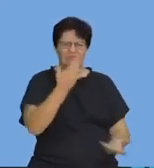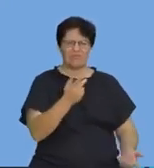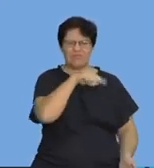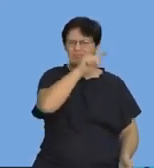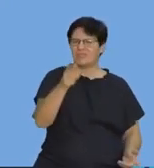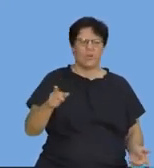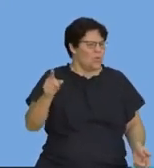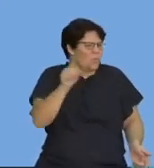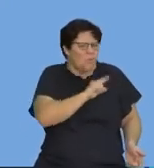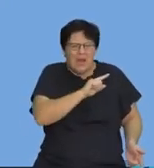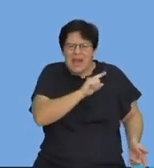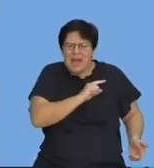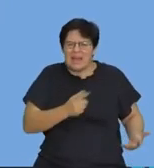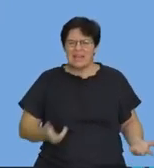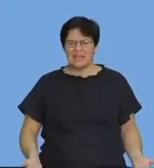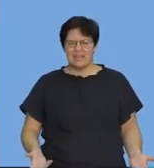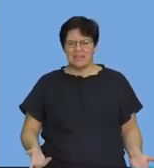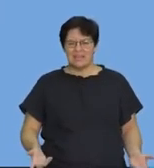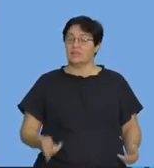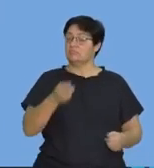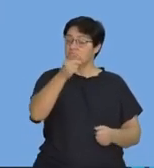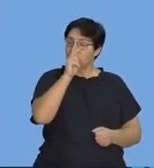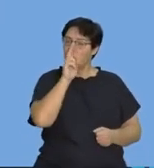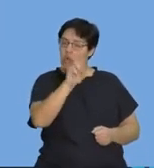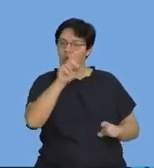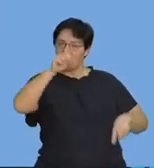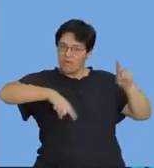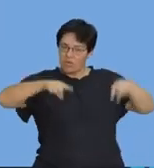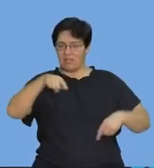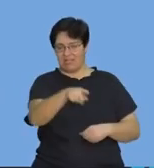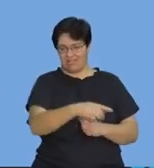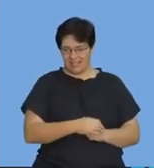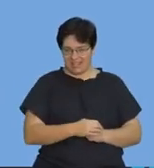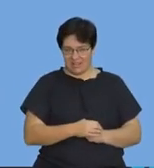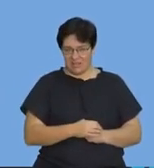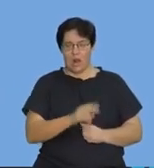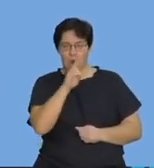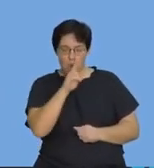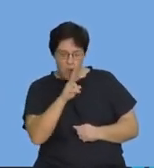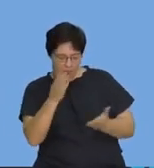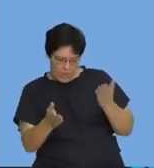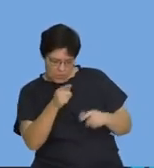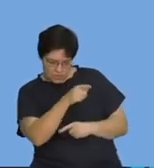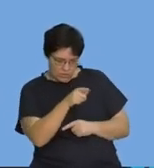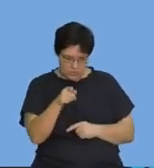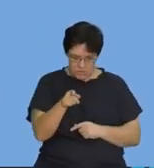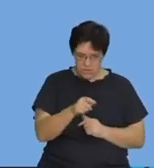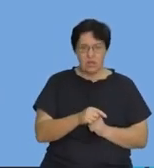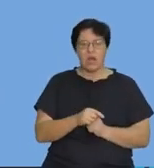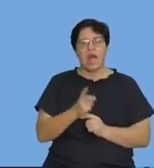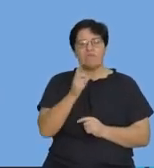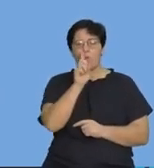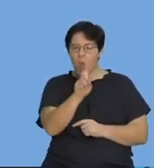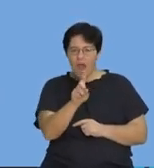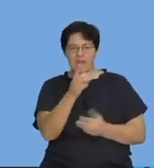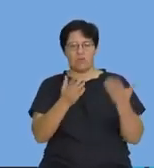troubling yourself like this? Just look at the variable that is easier. So you look at the equation that has one variable